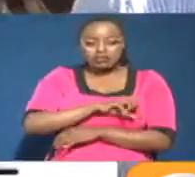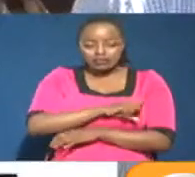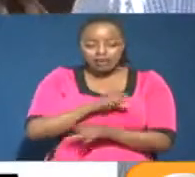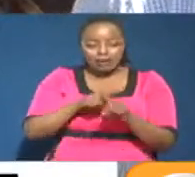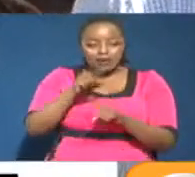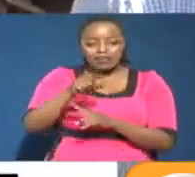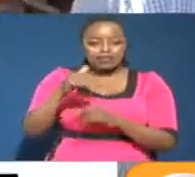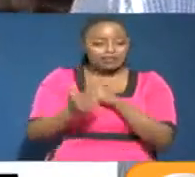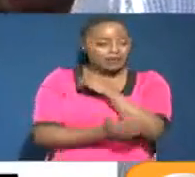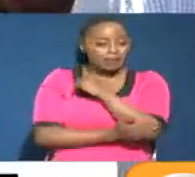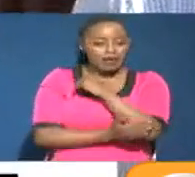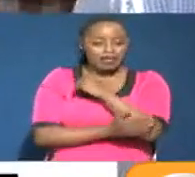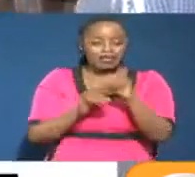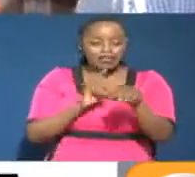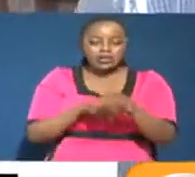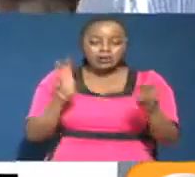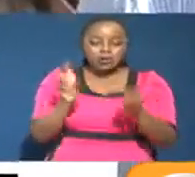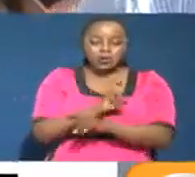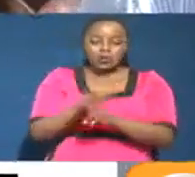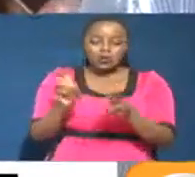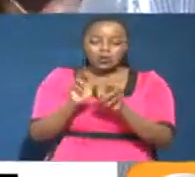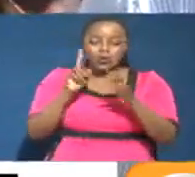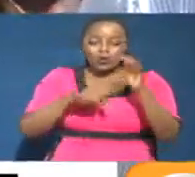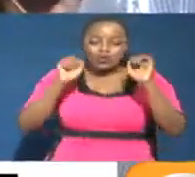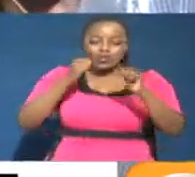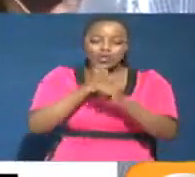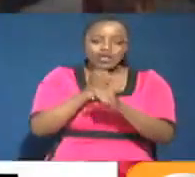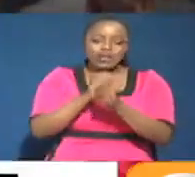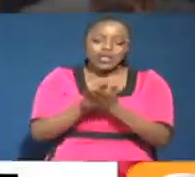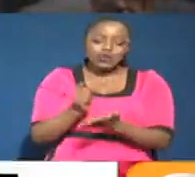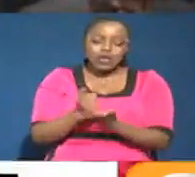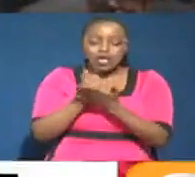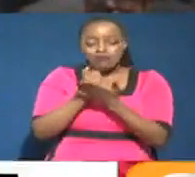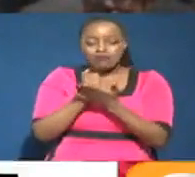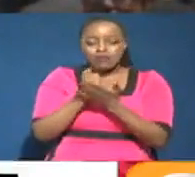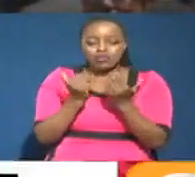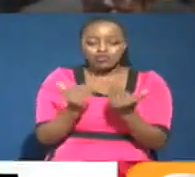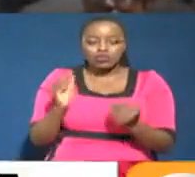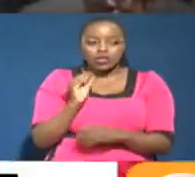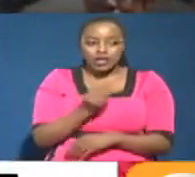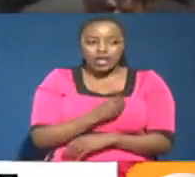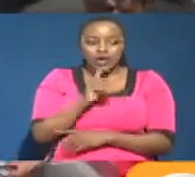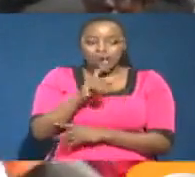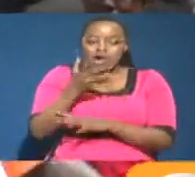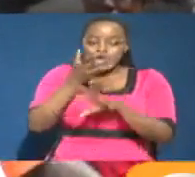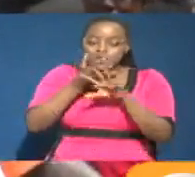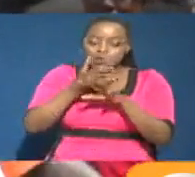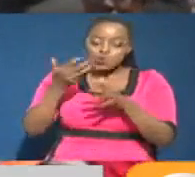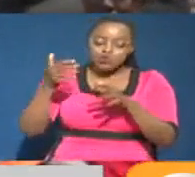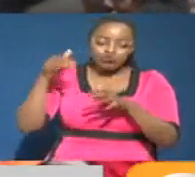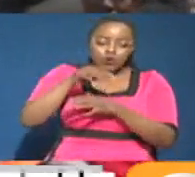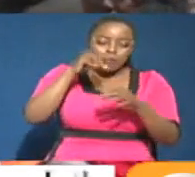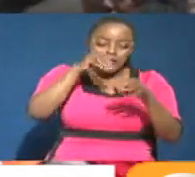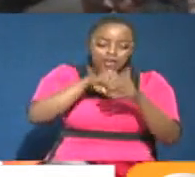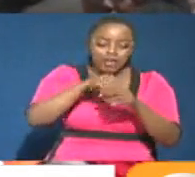mbaya. Tukitafuta kenye tunaweza pata iende itutusaidie na watoto wetu. Moja bado jiwe kubwa imeangukia ndani ya